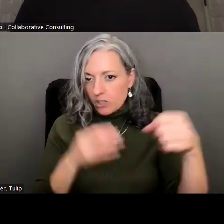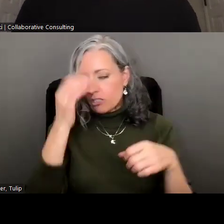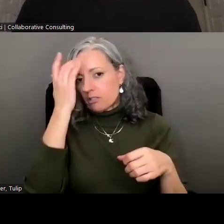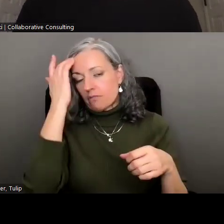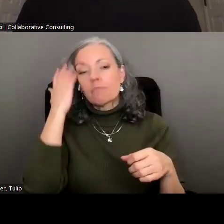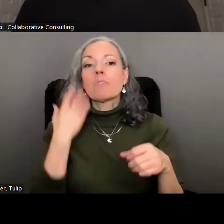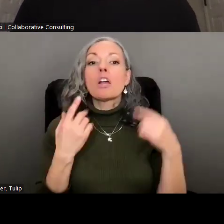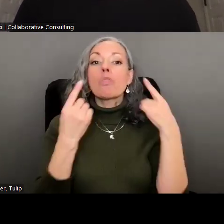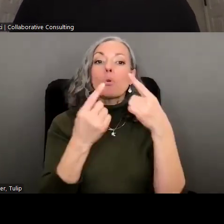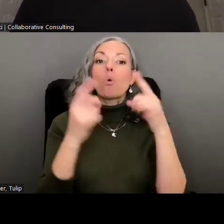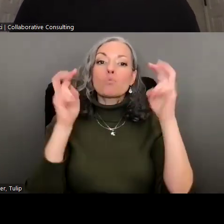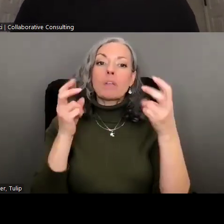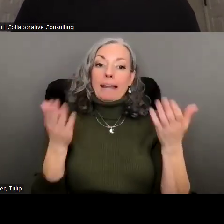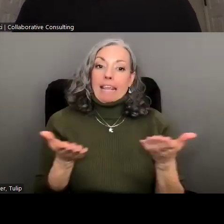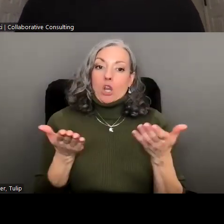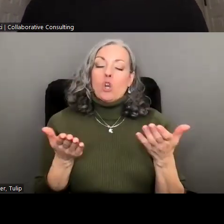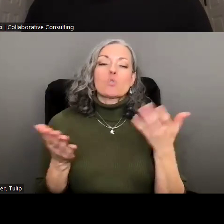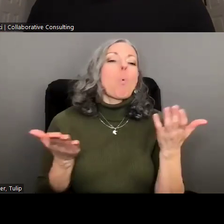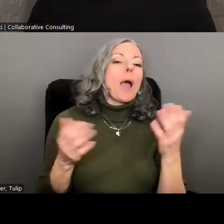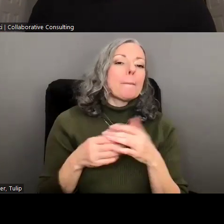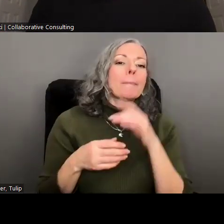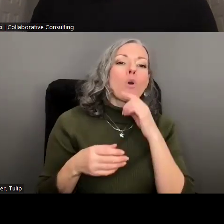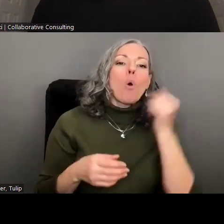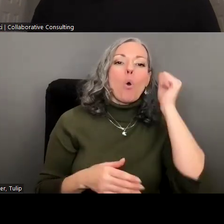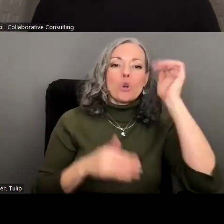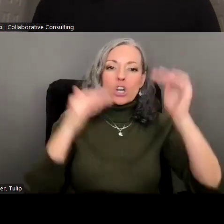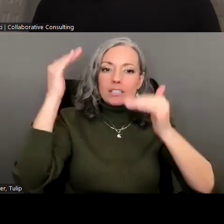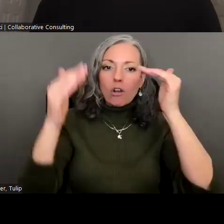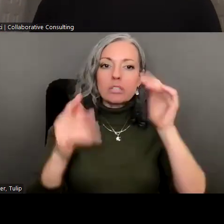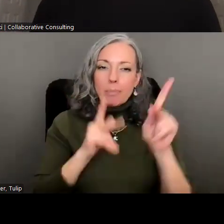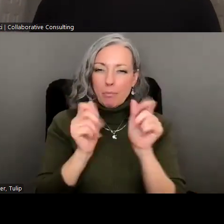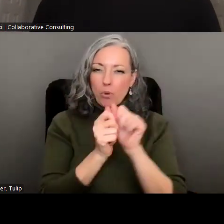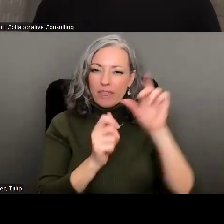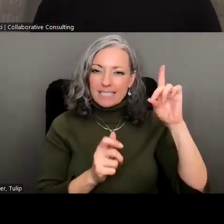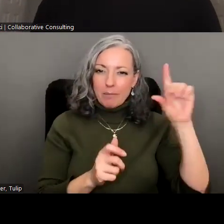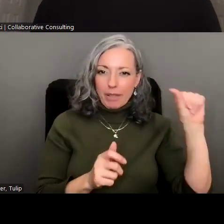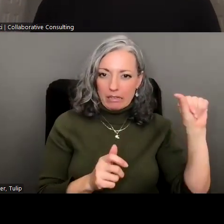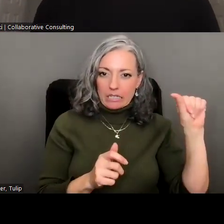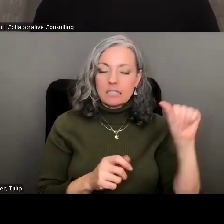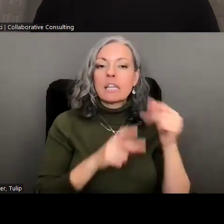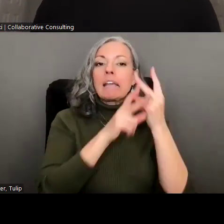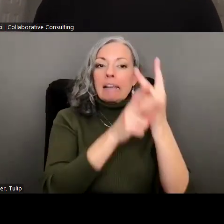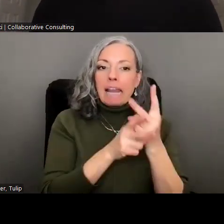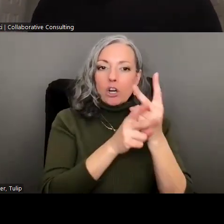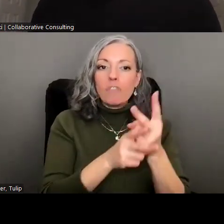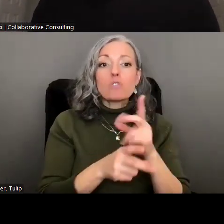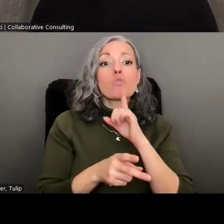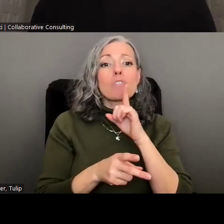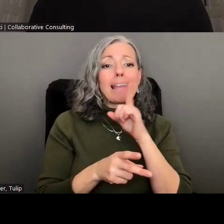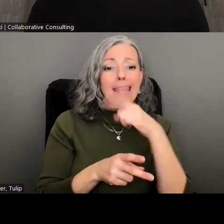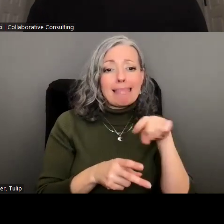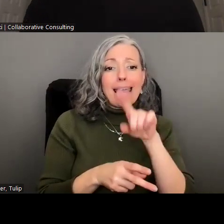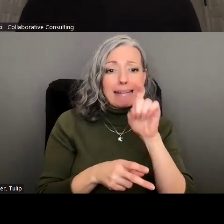goal statement here is that older adults, people with disabilities, and family caregivers in greatest economic and social need